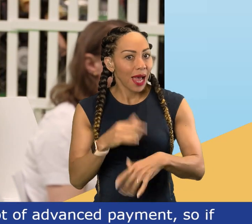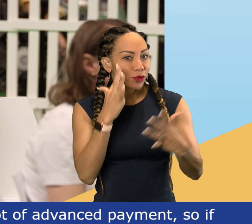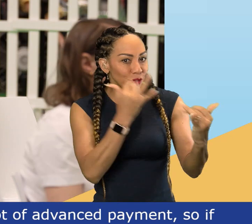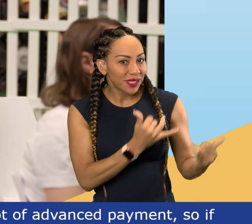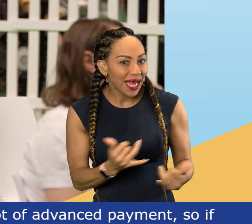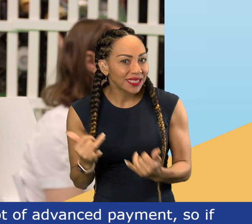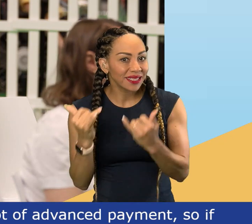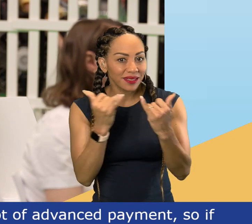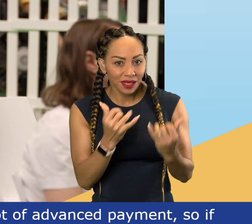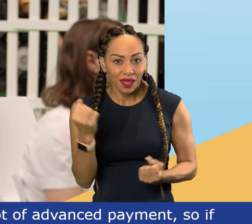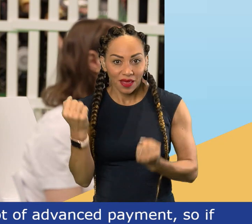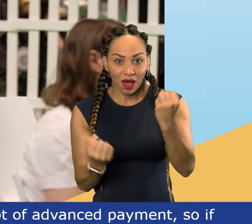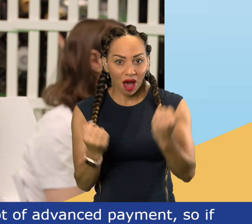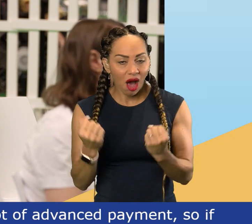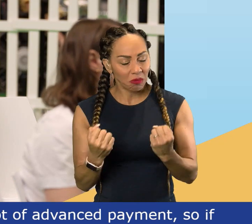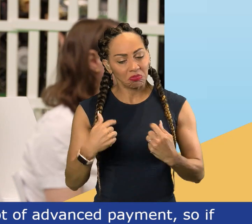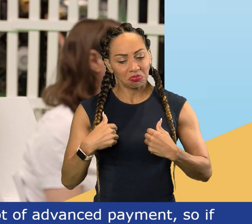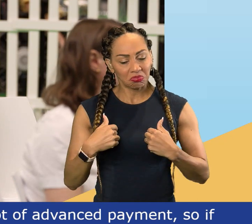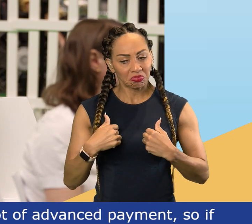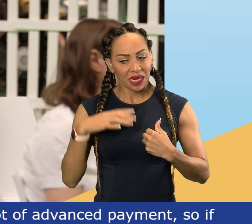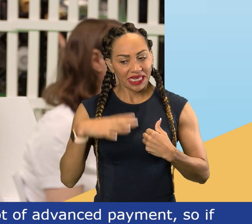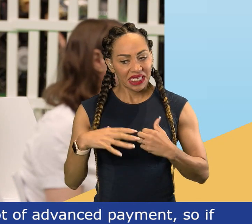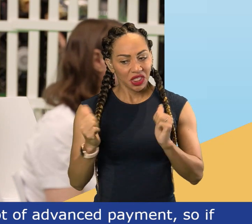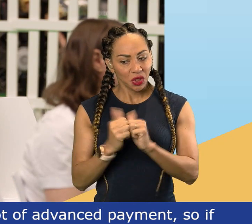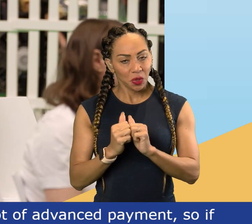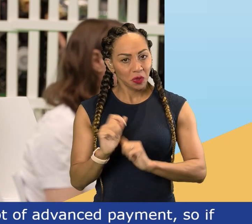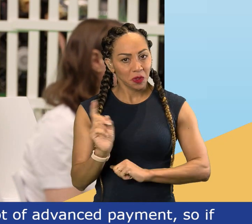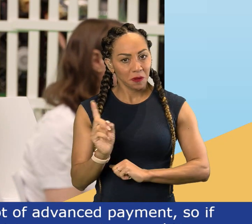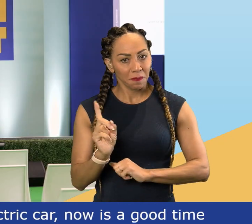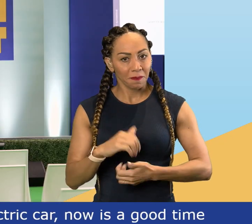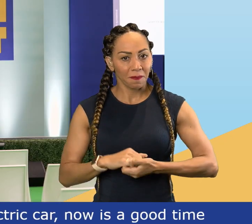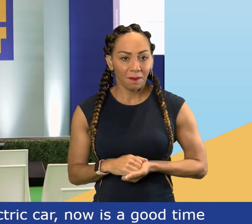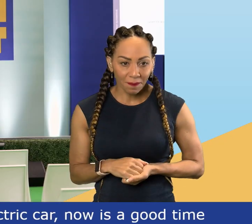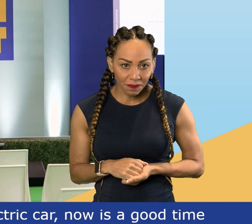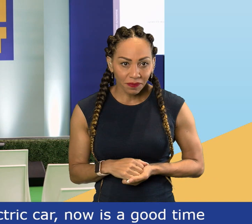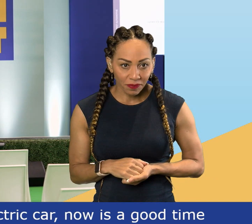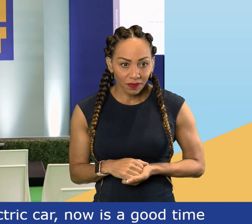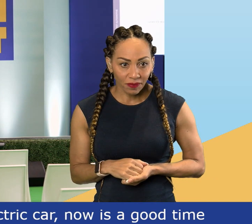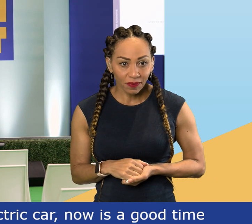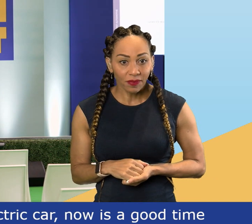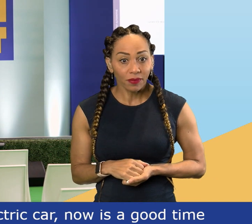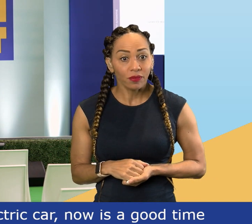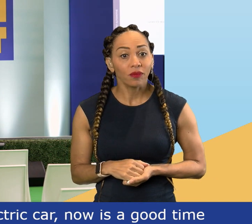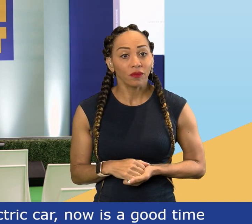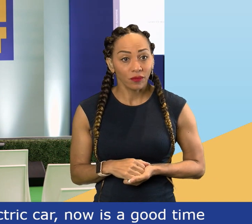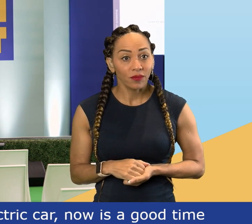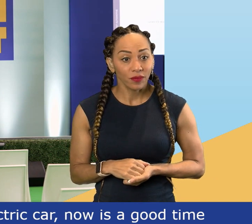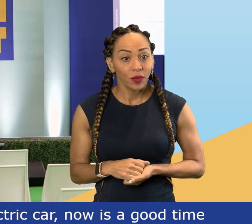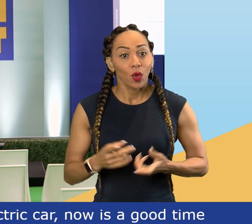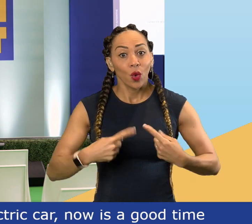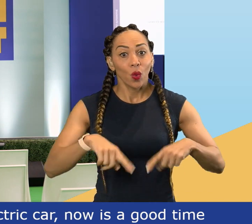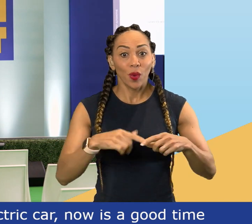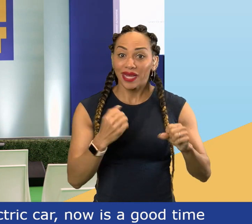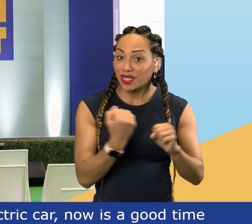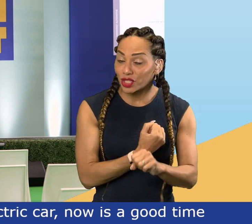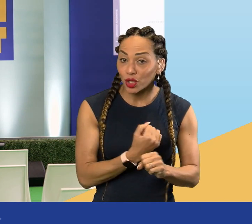suit your needs. Final point on electric cars from me is to say that, so we do our own surveys to around people who have bought electric cars, people who haven't bought